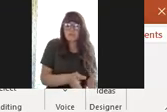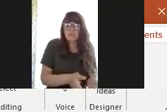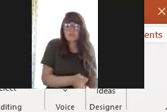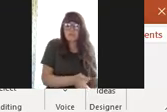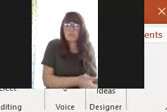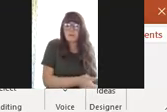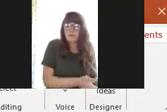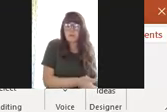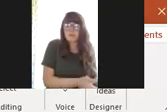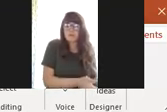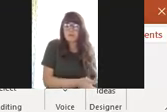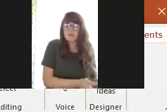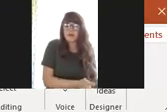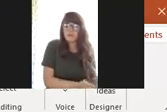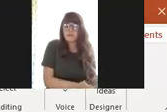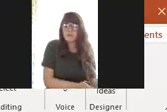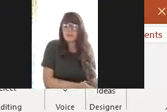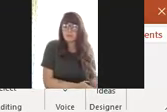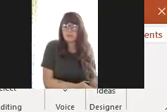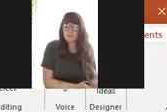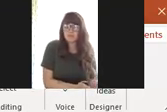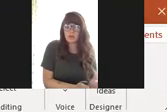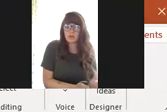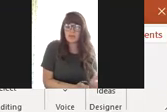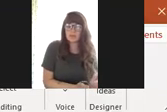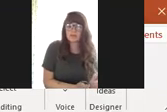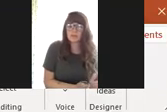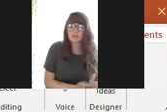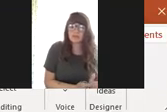stick with the love of God, that would make it still positional, right?